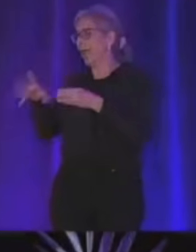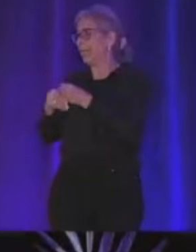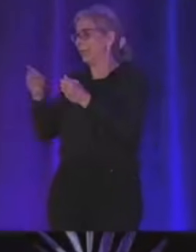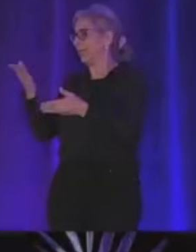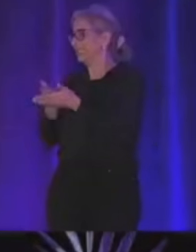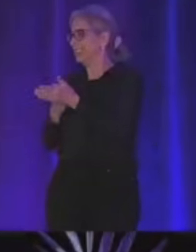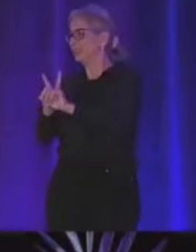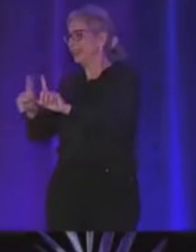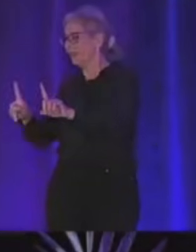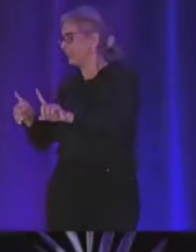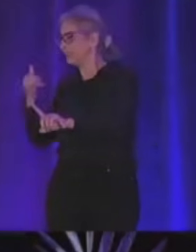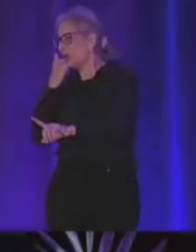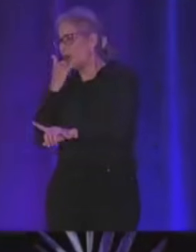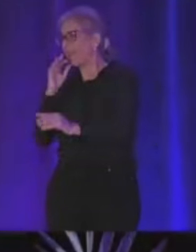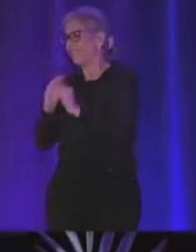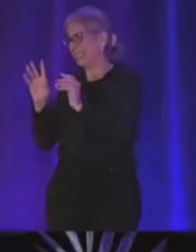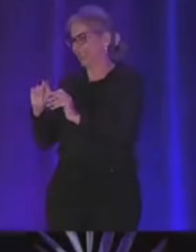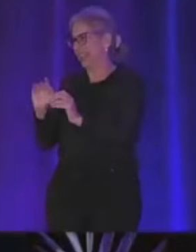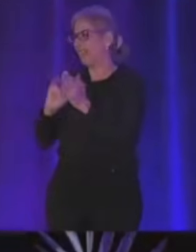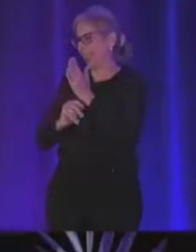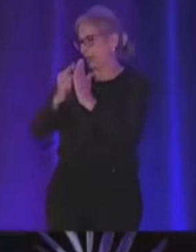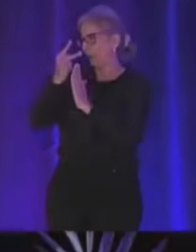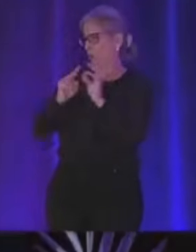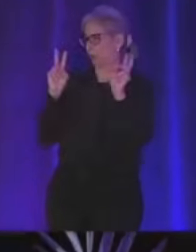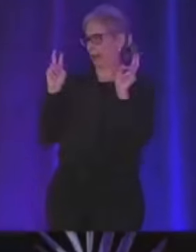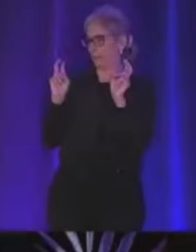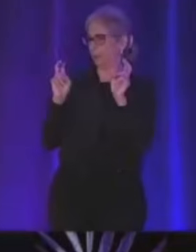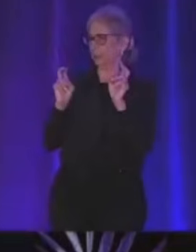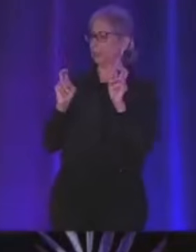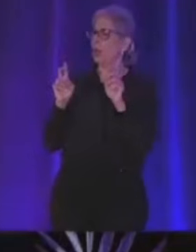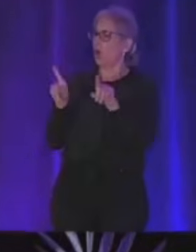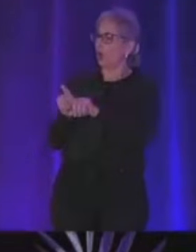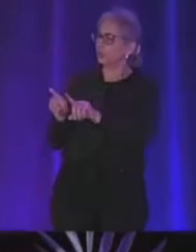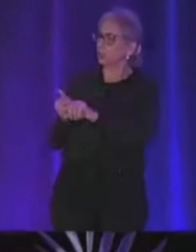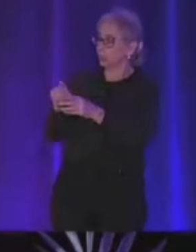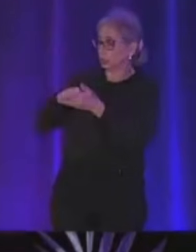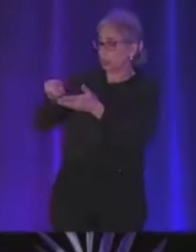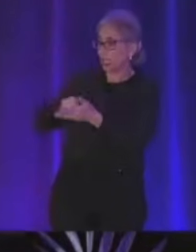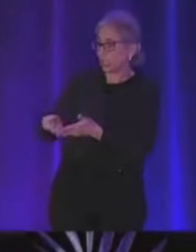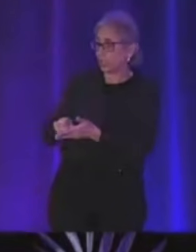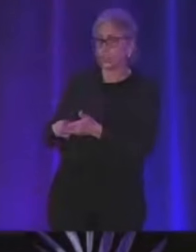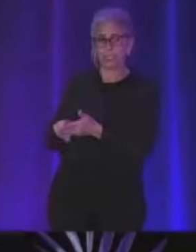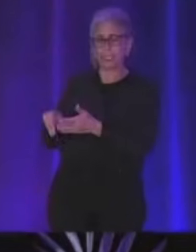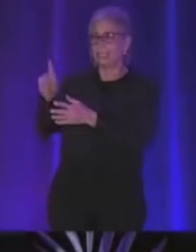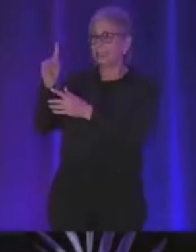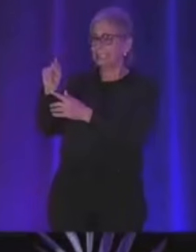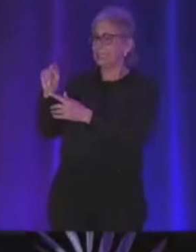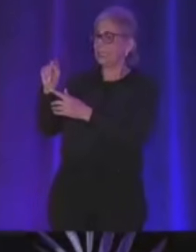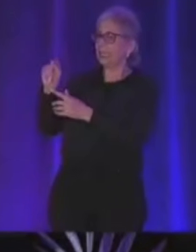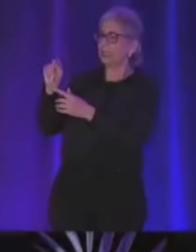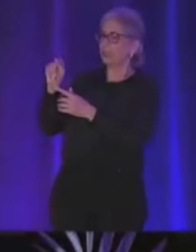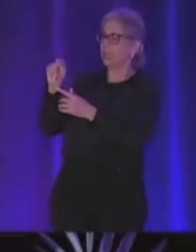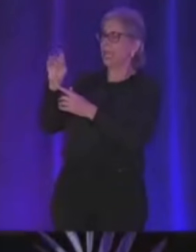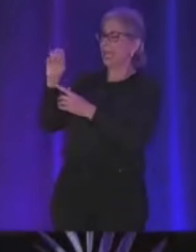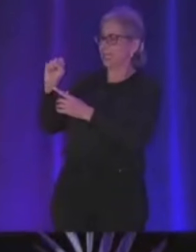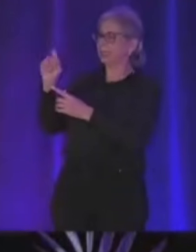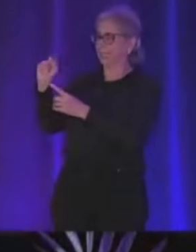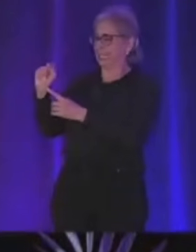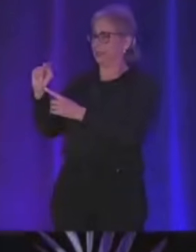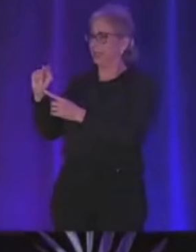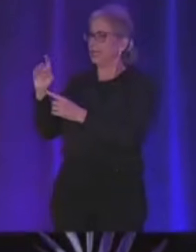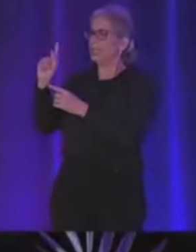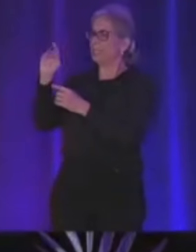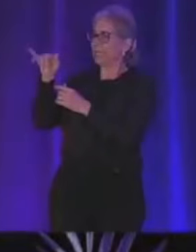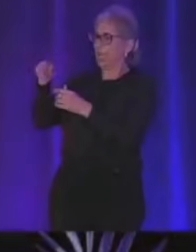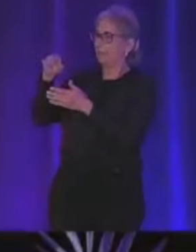fix it. That's a program. On top of the type checker, we have the compiler, TSC, TypeScript compiler, that runs the type